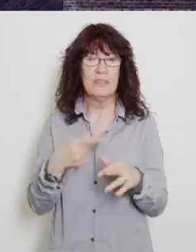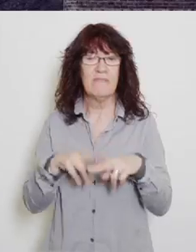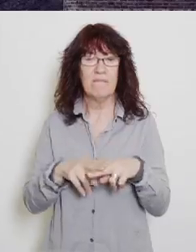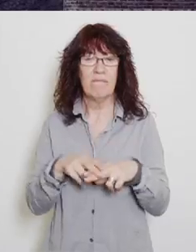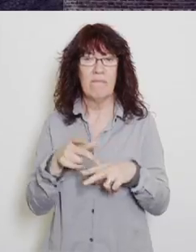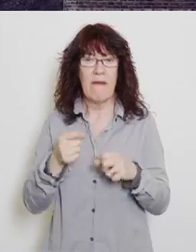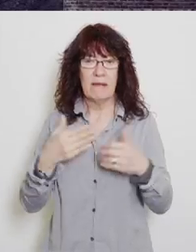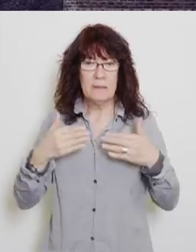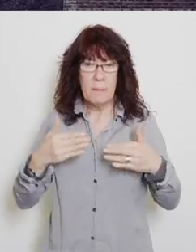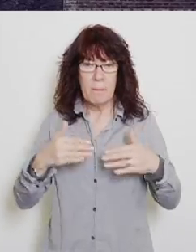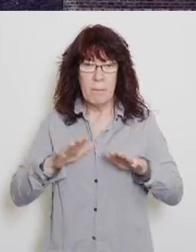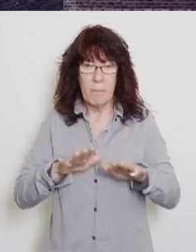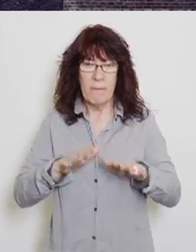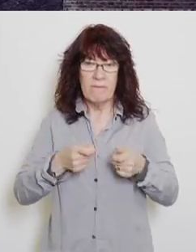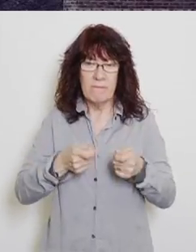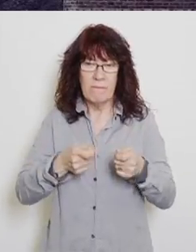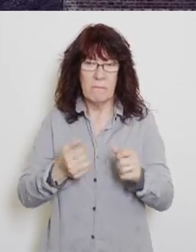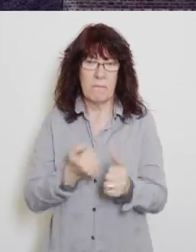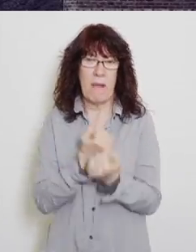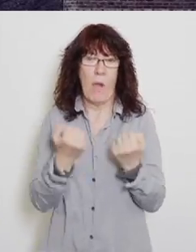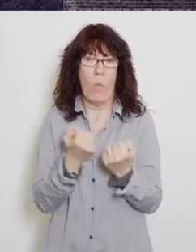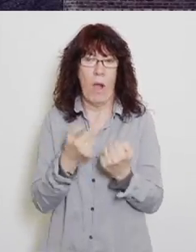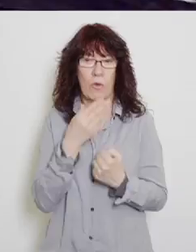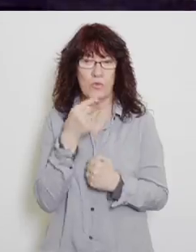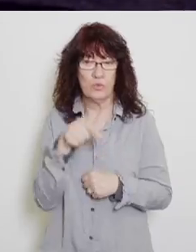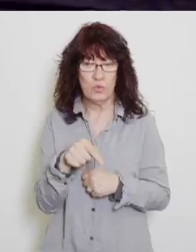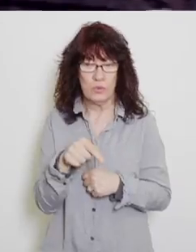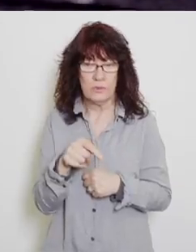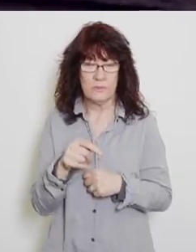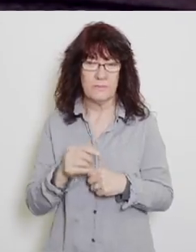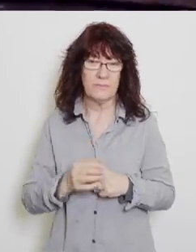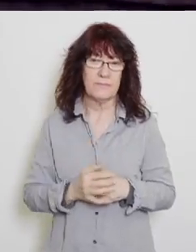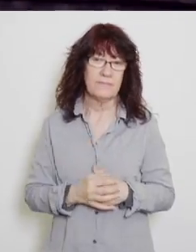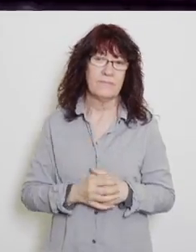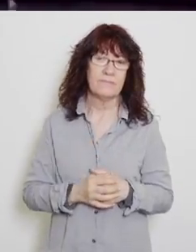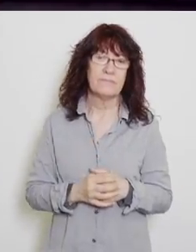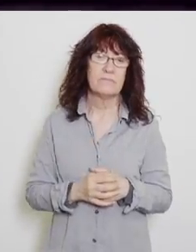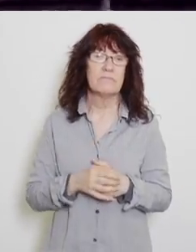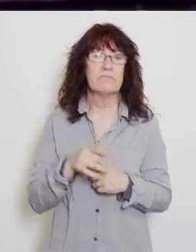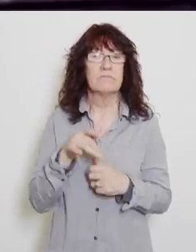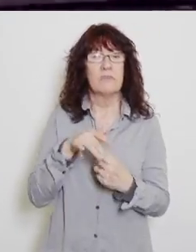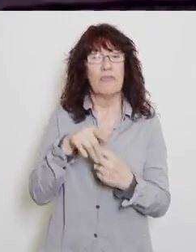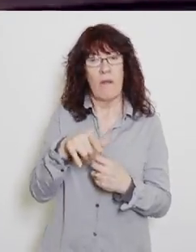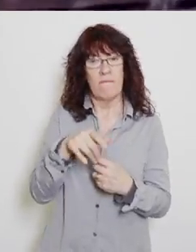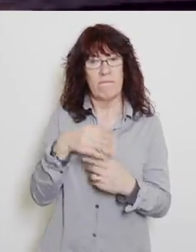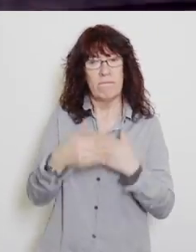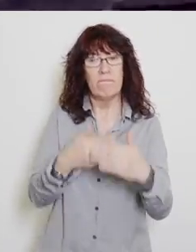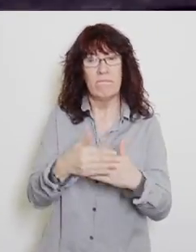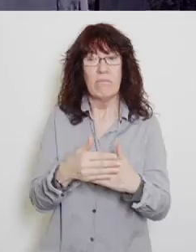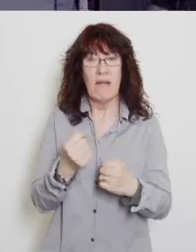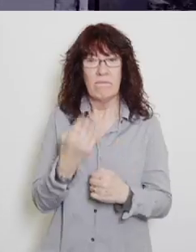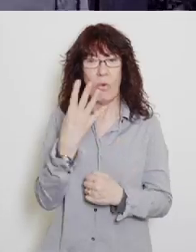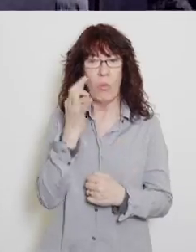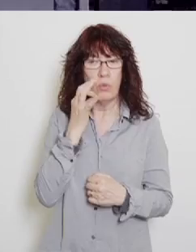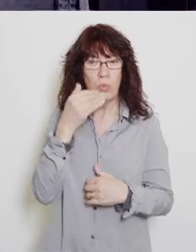which were dammed to create a source of power. Central to the whole operation were the 4 water wheels,